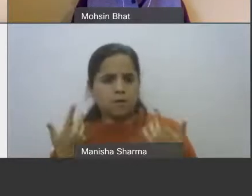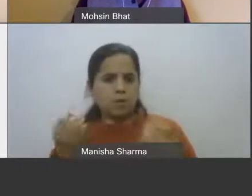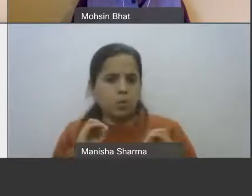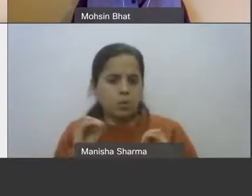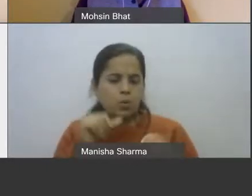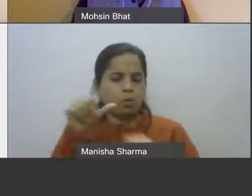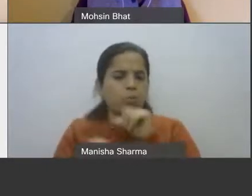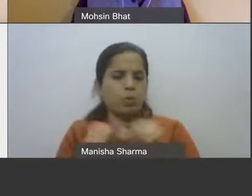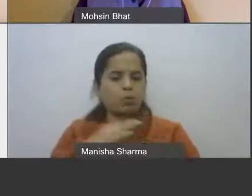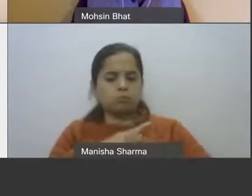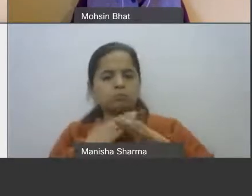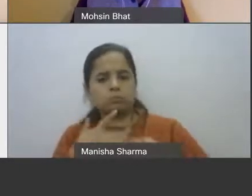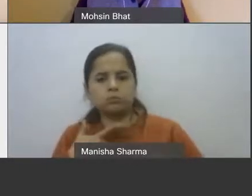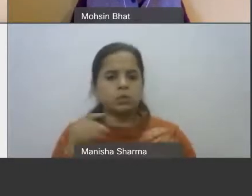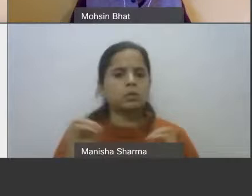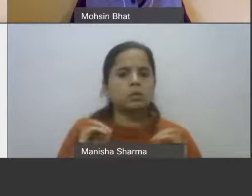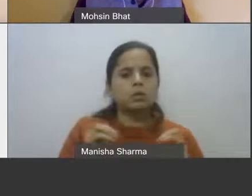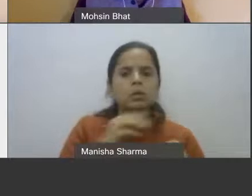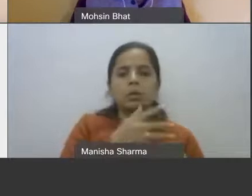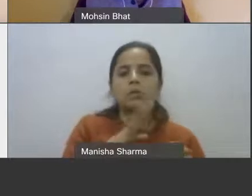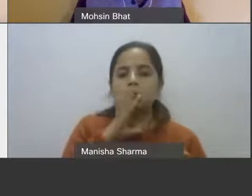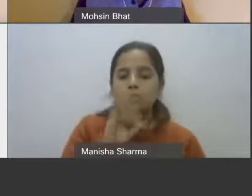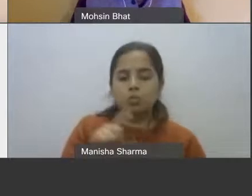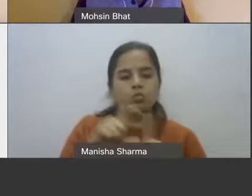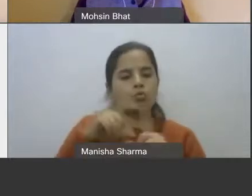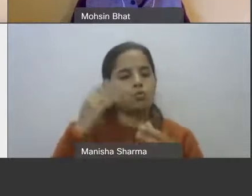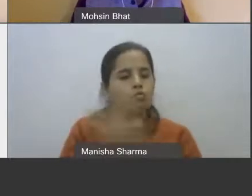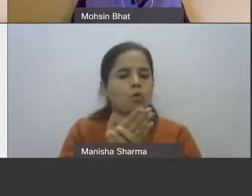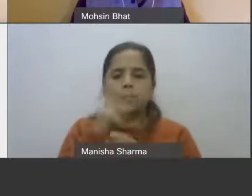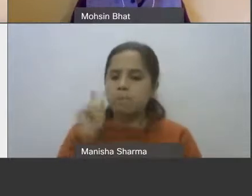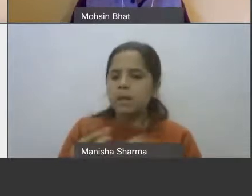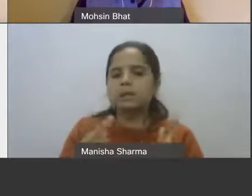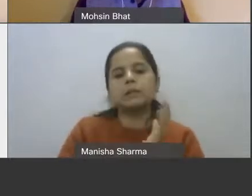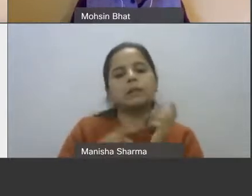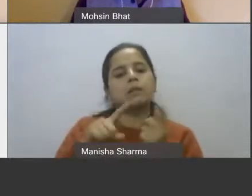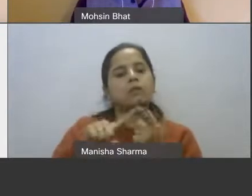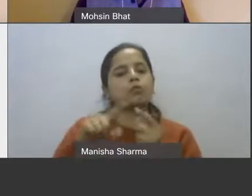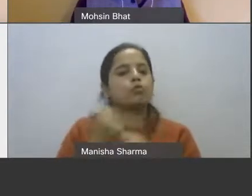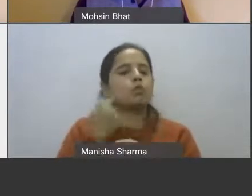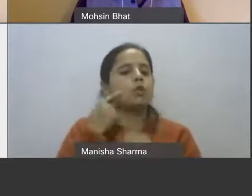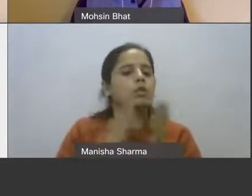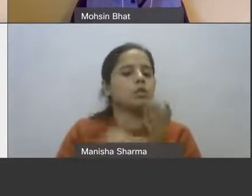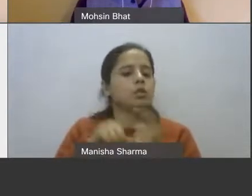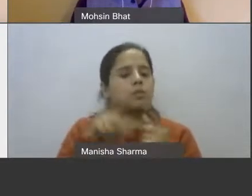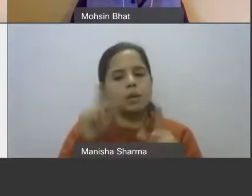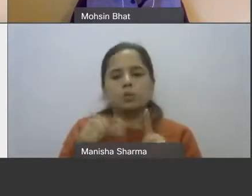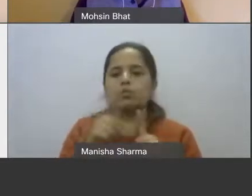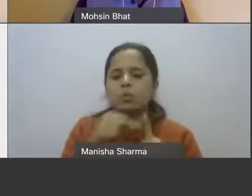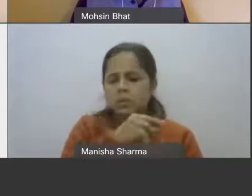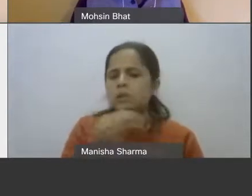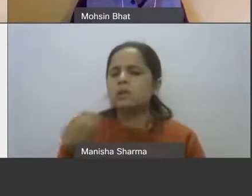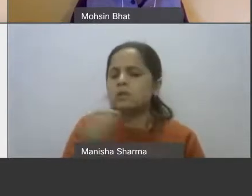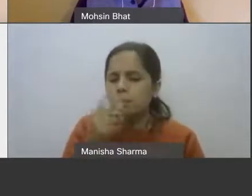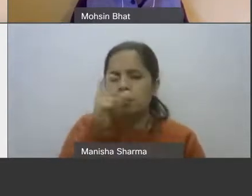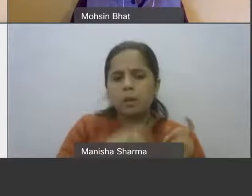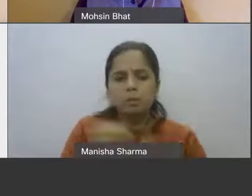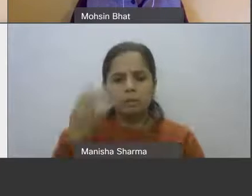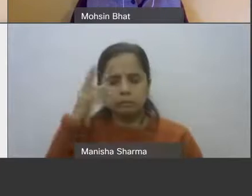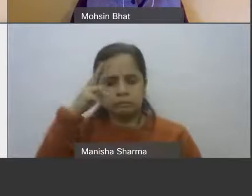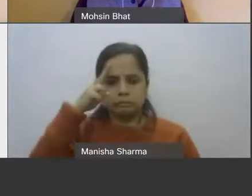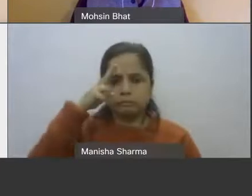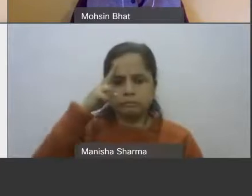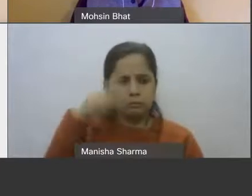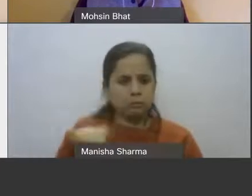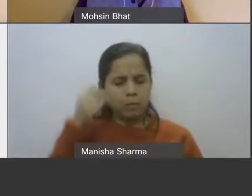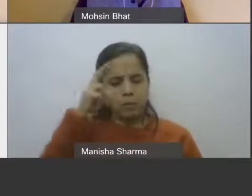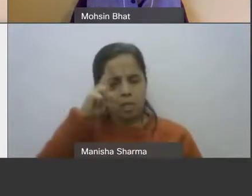process protection, the idea was to create a documentary regime to do it. And I think that should introduce some amount of skepticism in how we